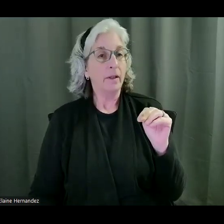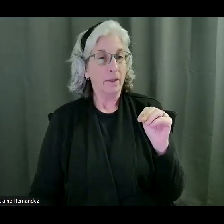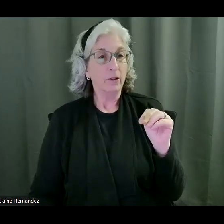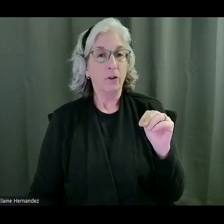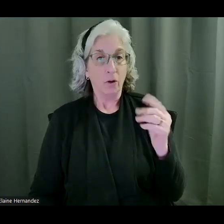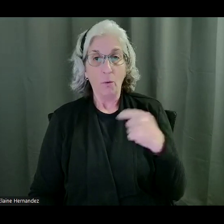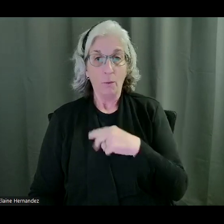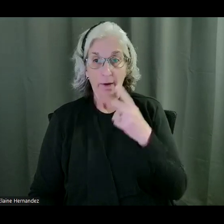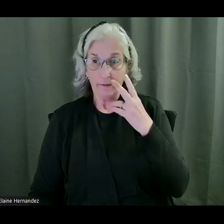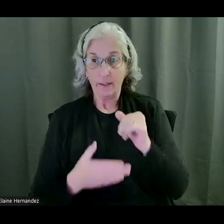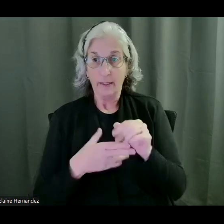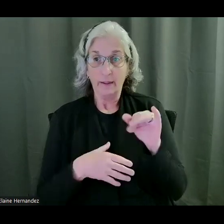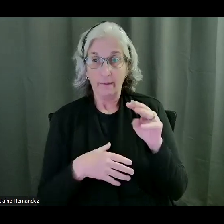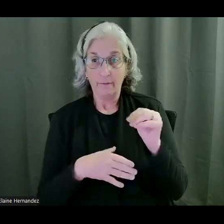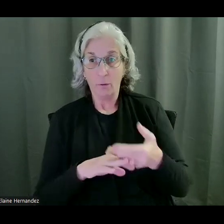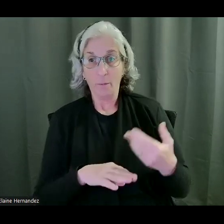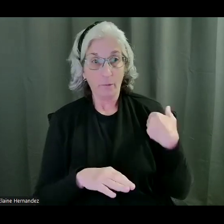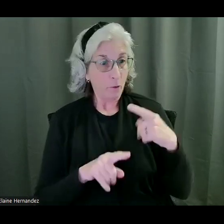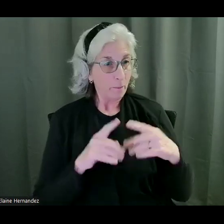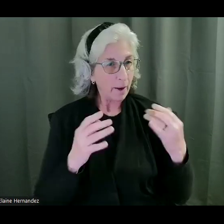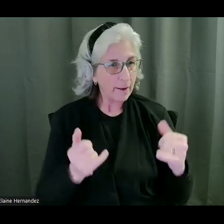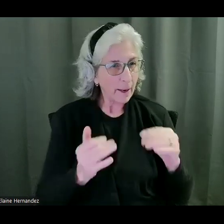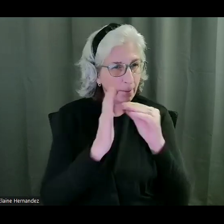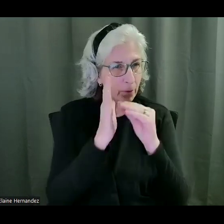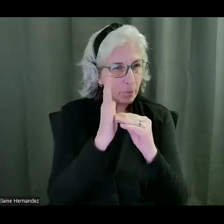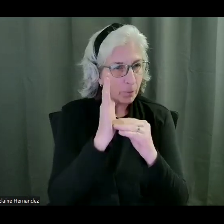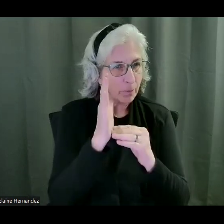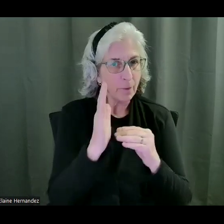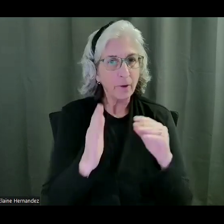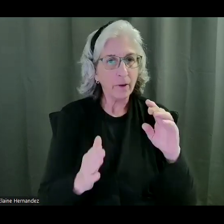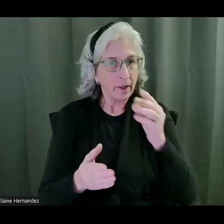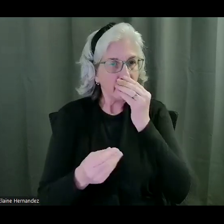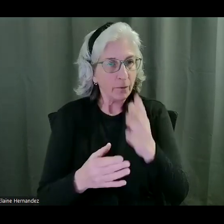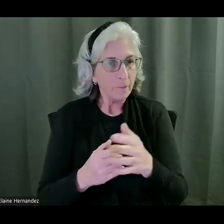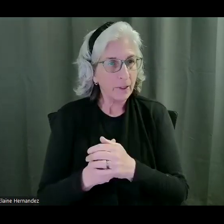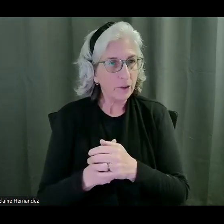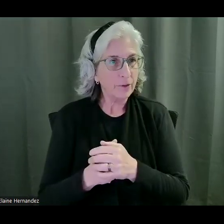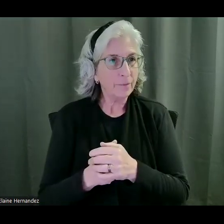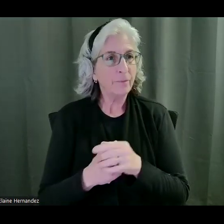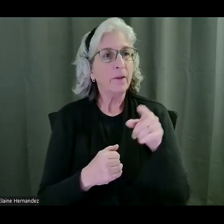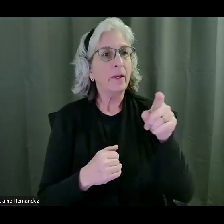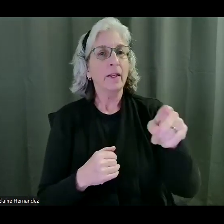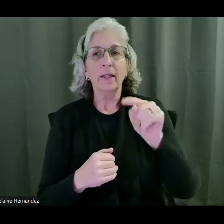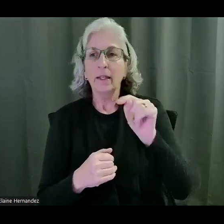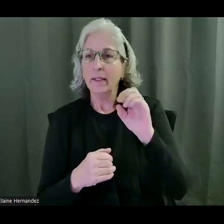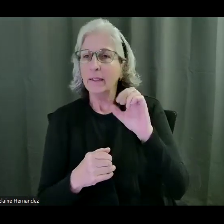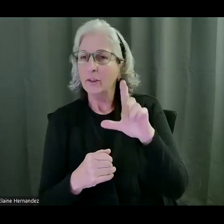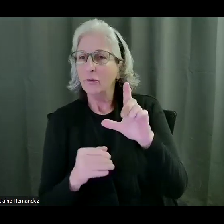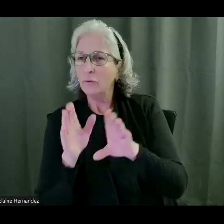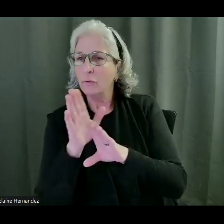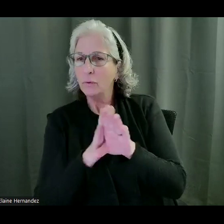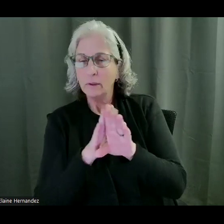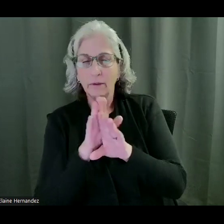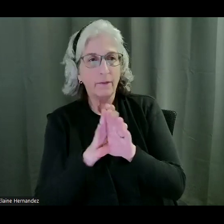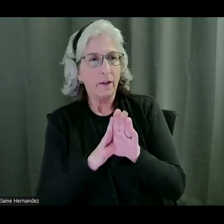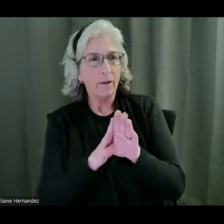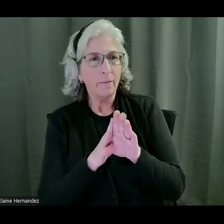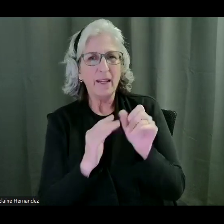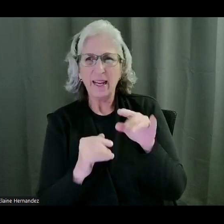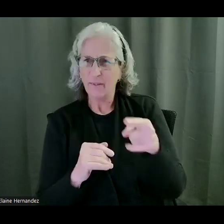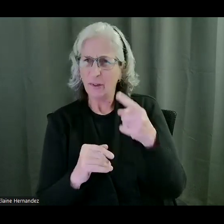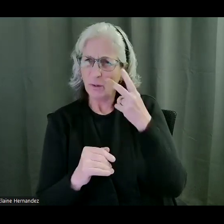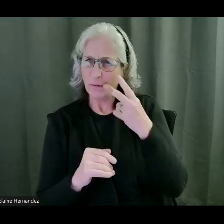now. So as you will see, this tool was developed. If you've ever had an opportunity to see the